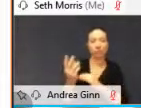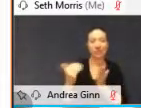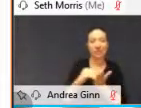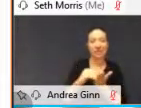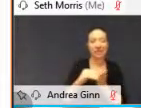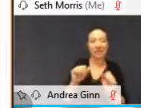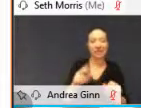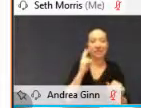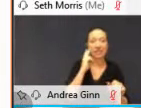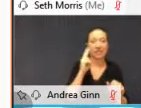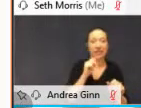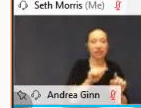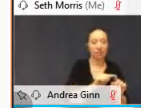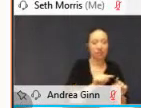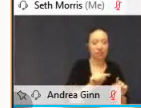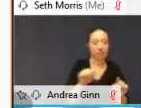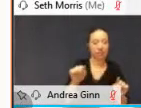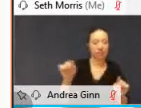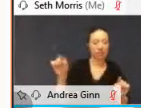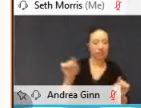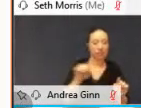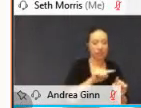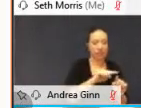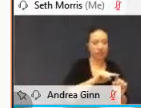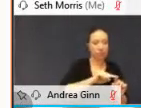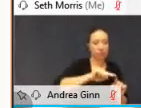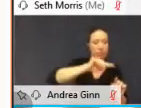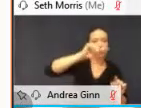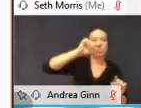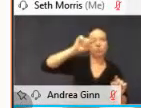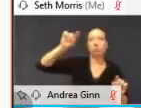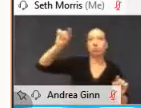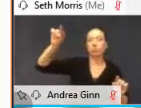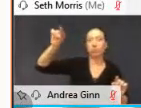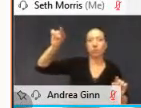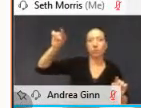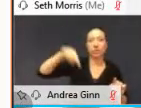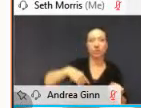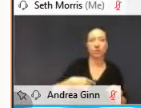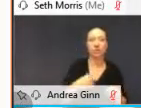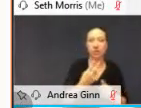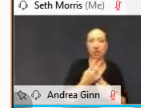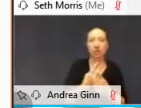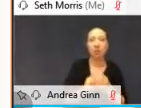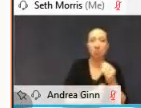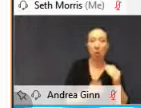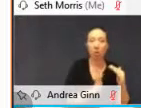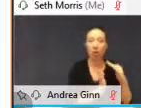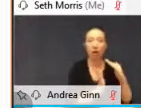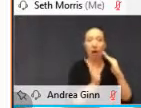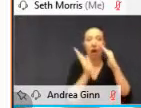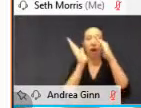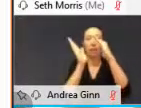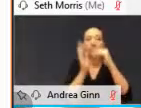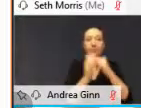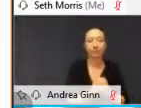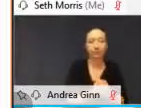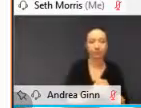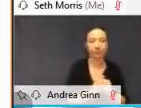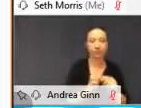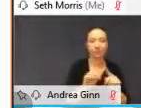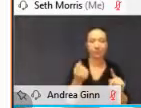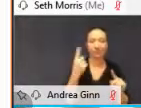line that both the solid green line and the dotted green lines are arcing upwards here with some exponential